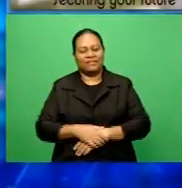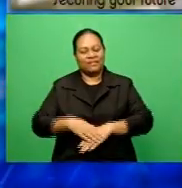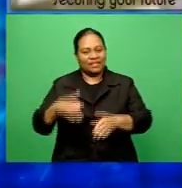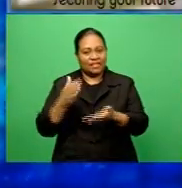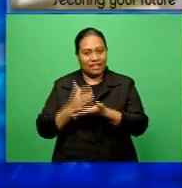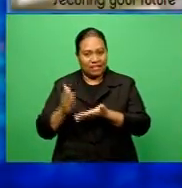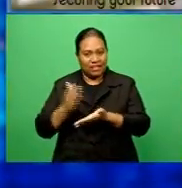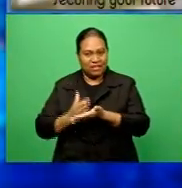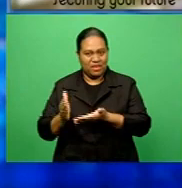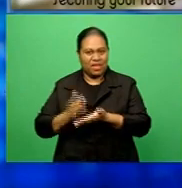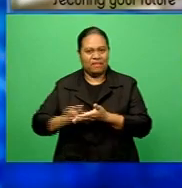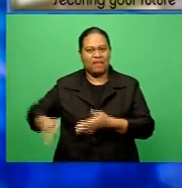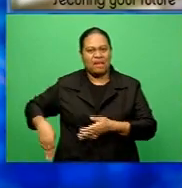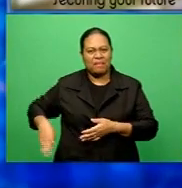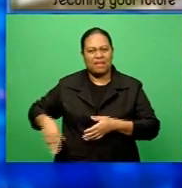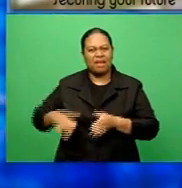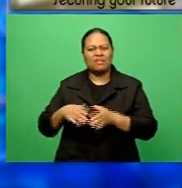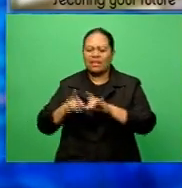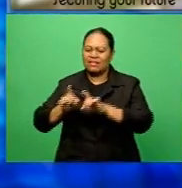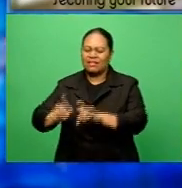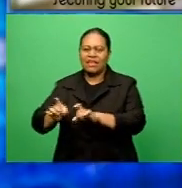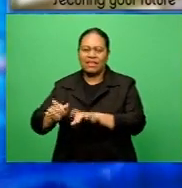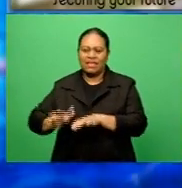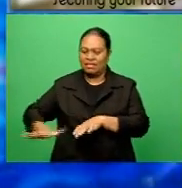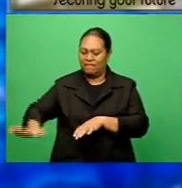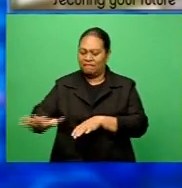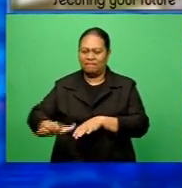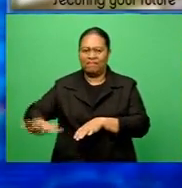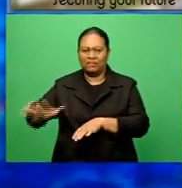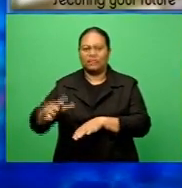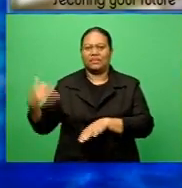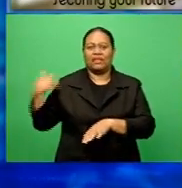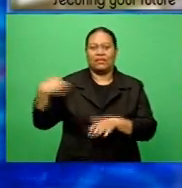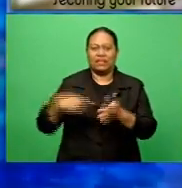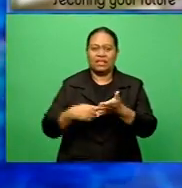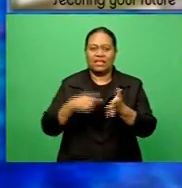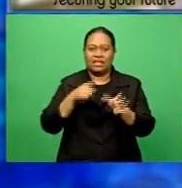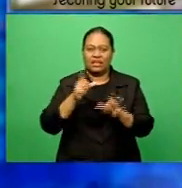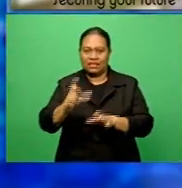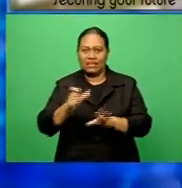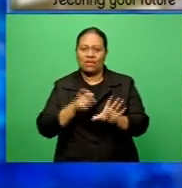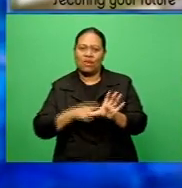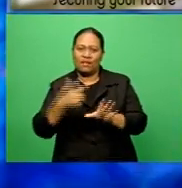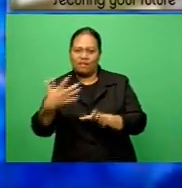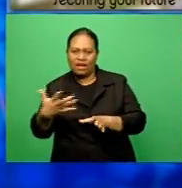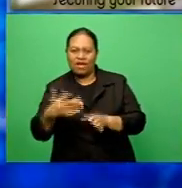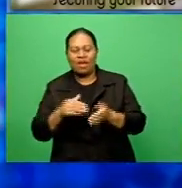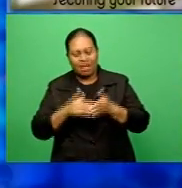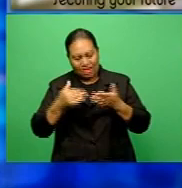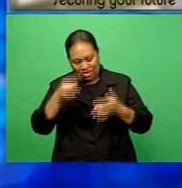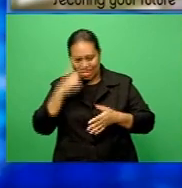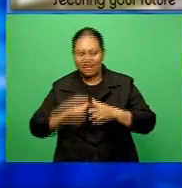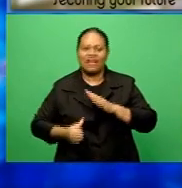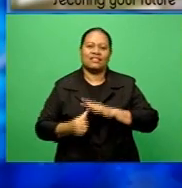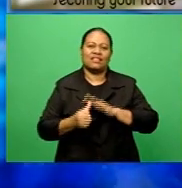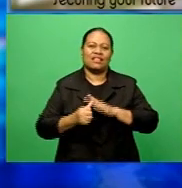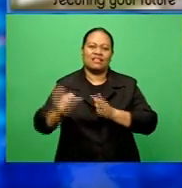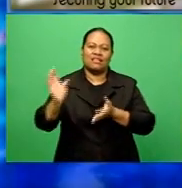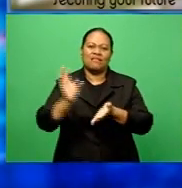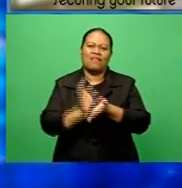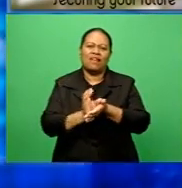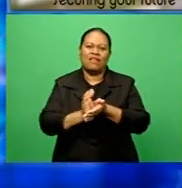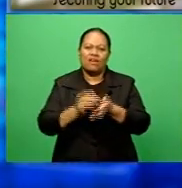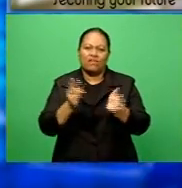Fiji National Provident Fund members living in areas that have been declared worst affected by TC Yasa will be able to access their funds for natural